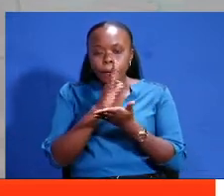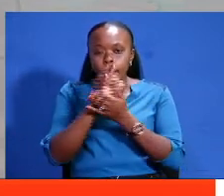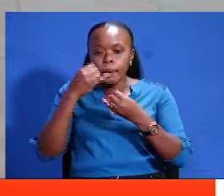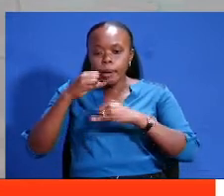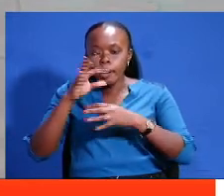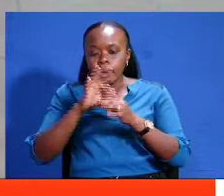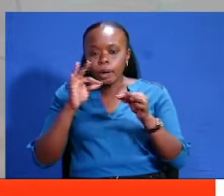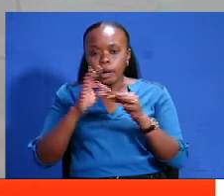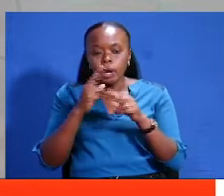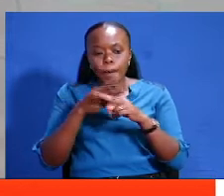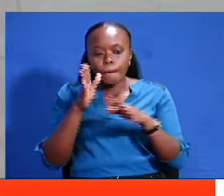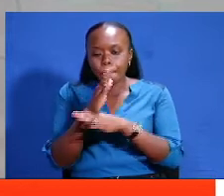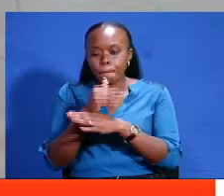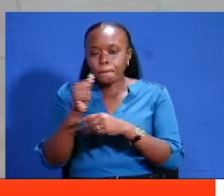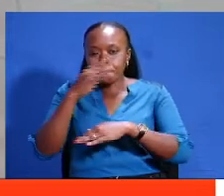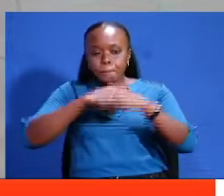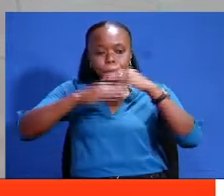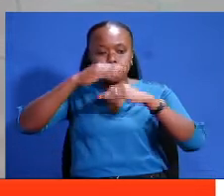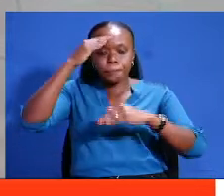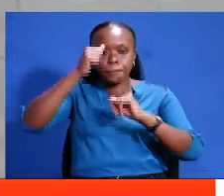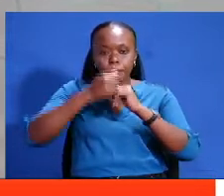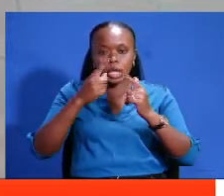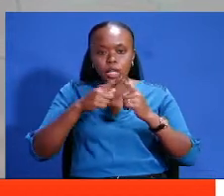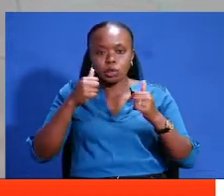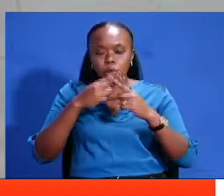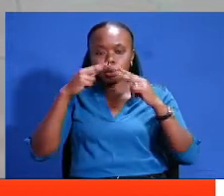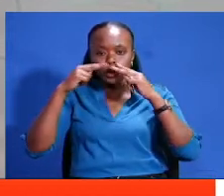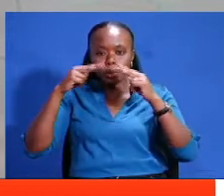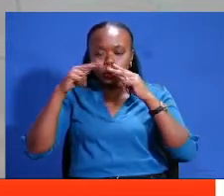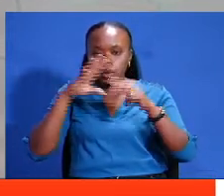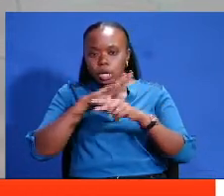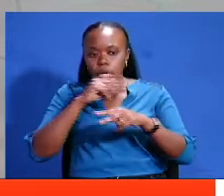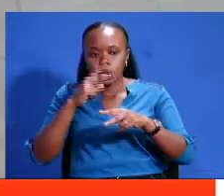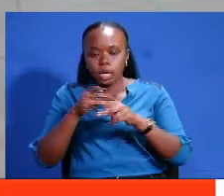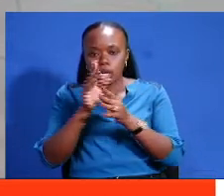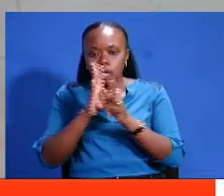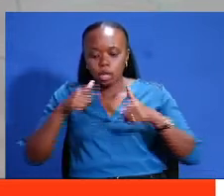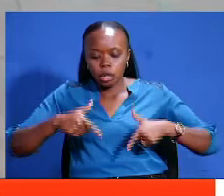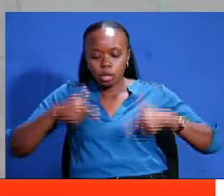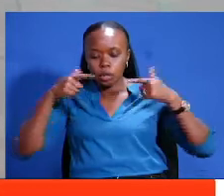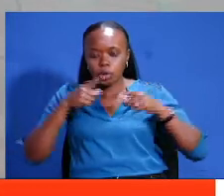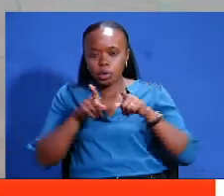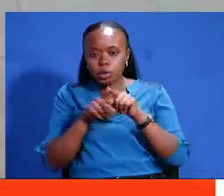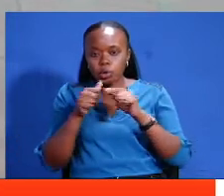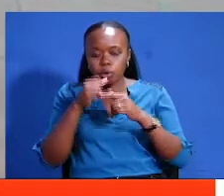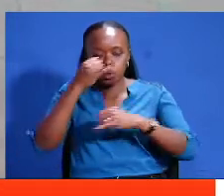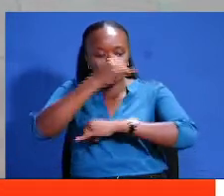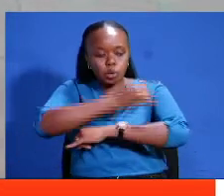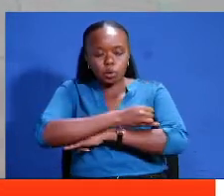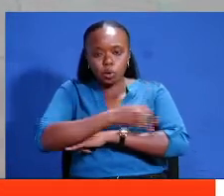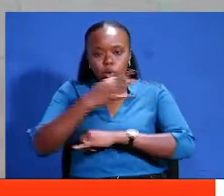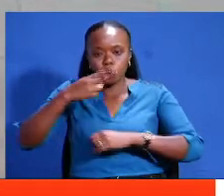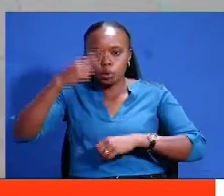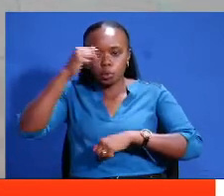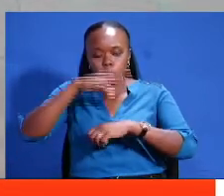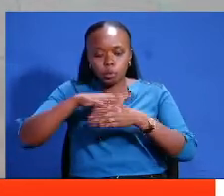promote interfaith tolerance among university students to foster peaceful and harmonious coexistence at